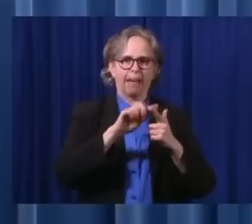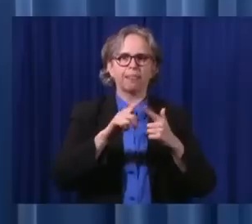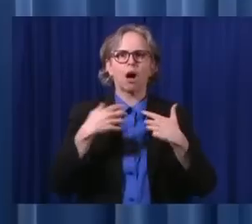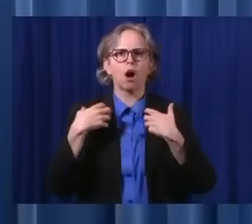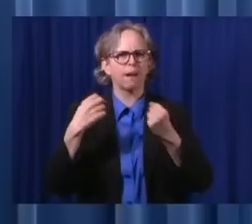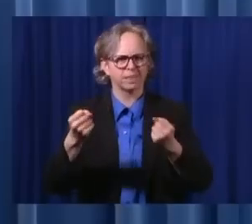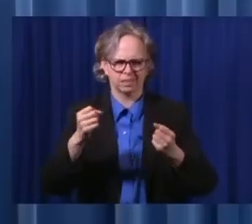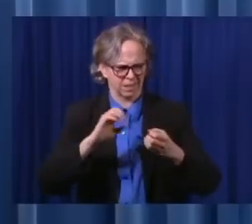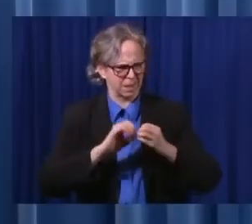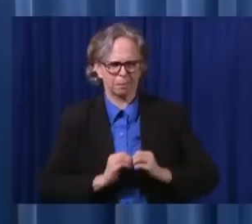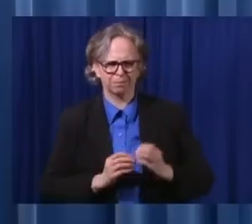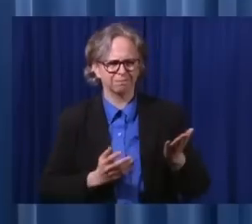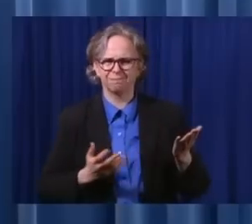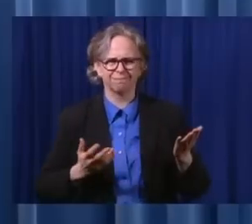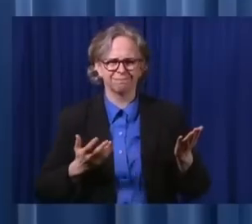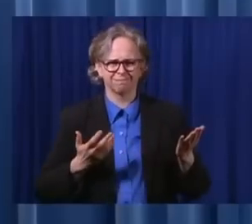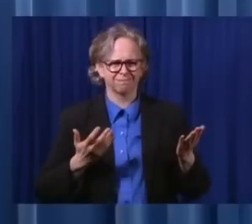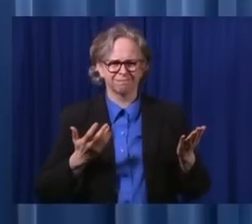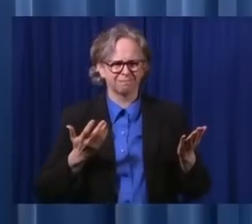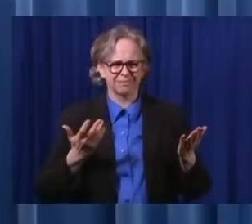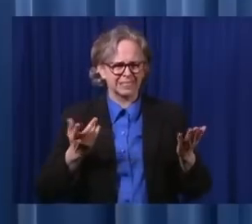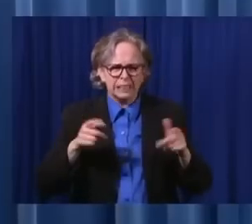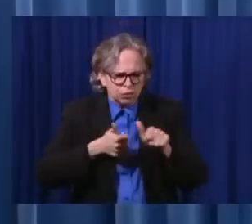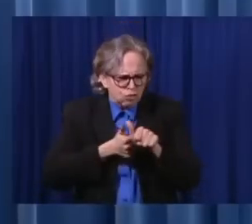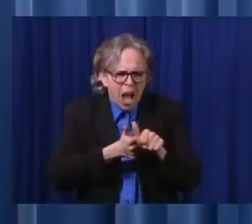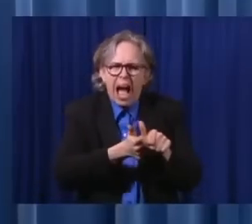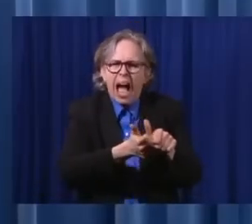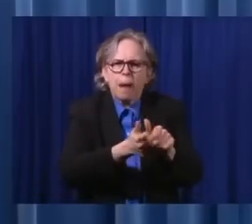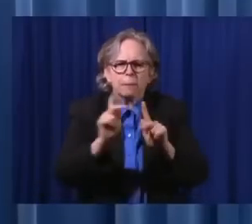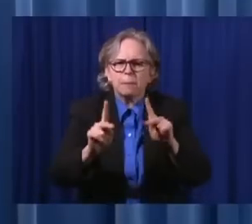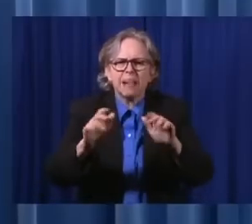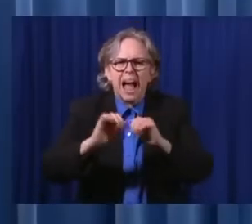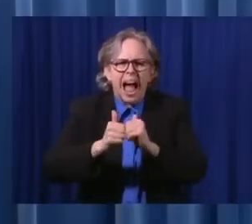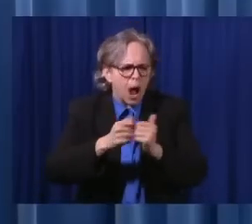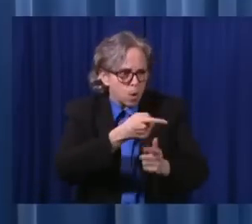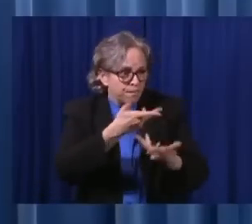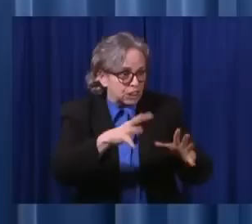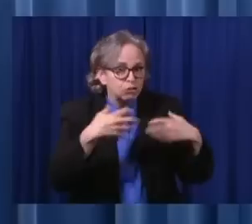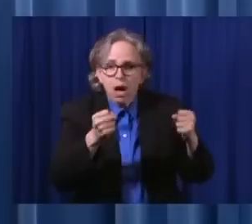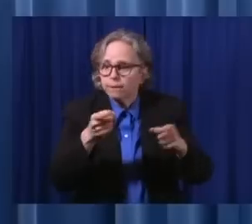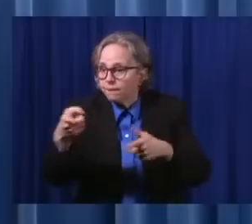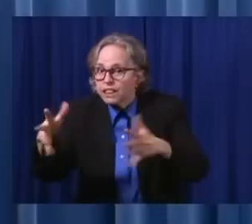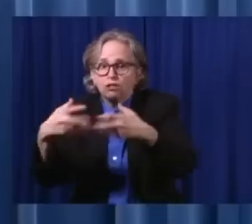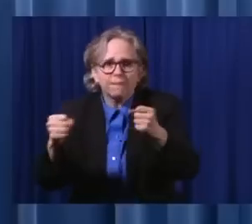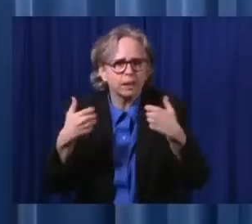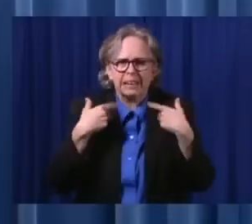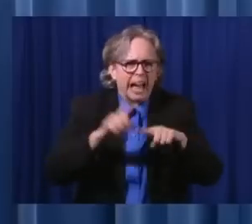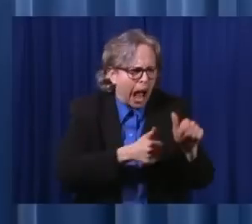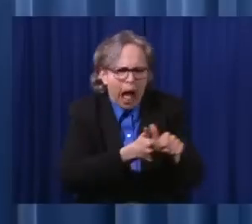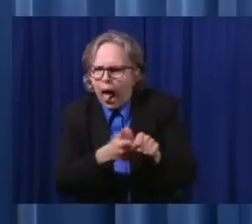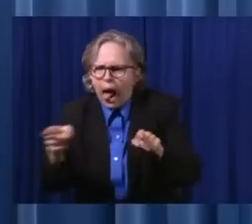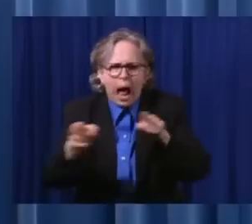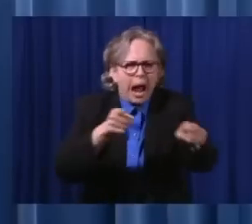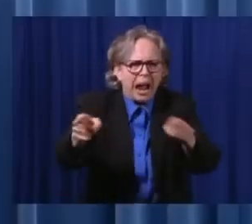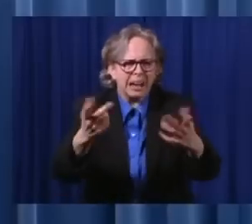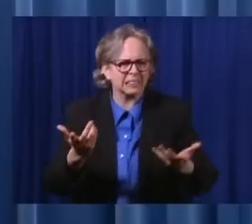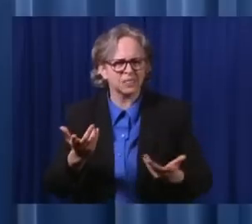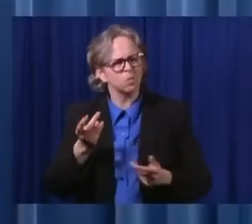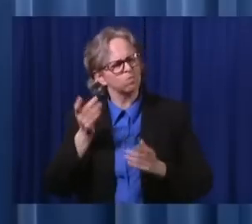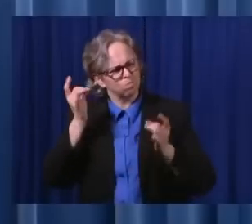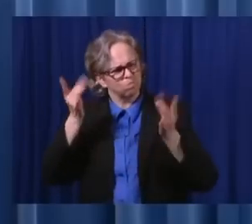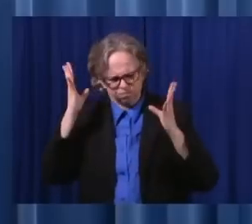tracked, but you can pretty much do the math and look at the number of people who enter the